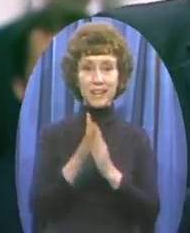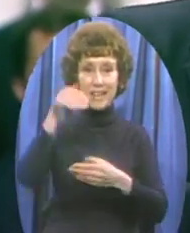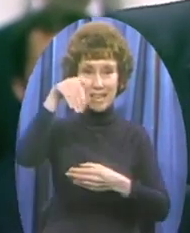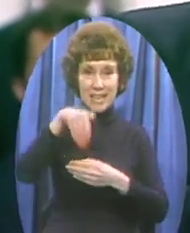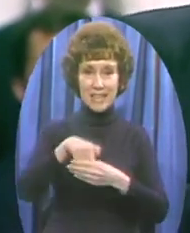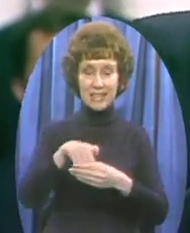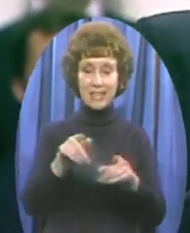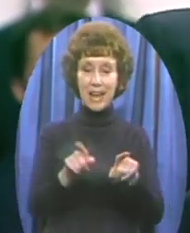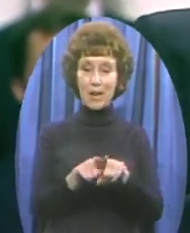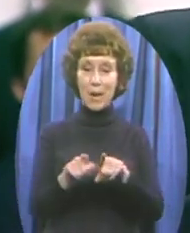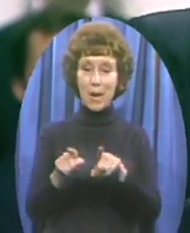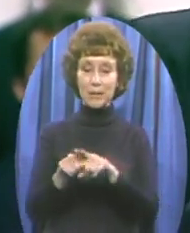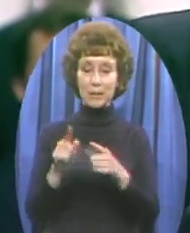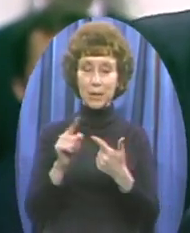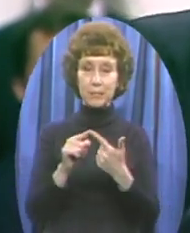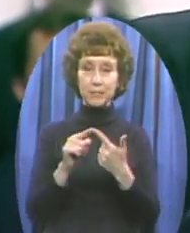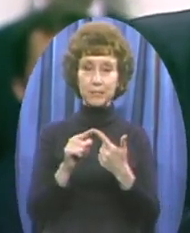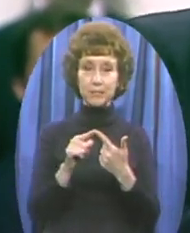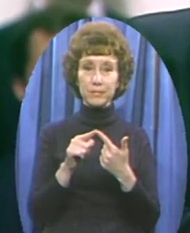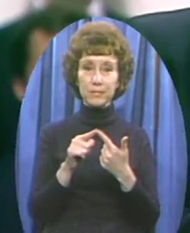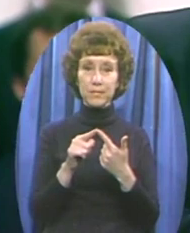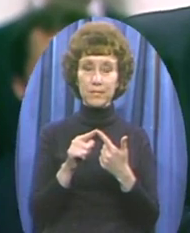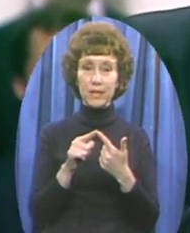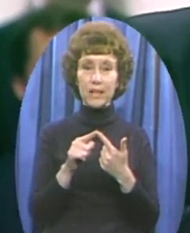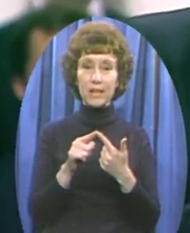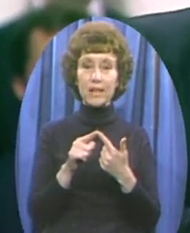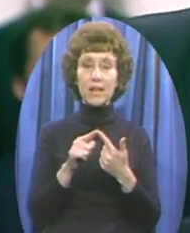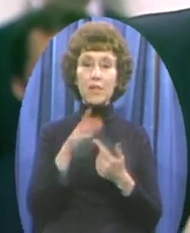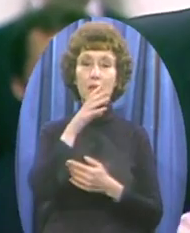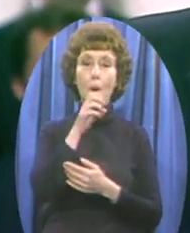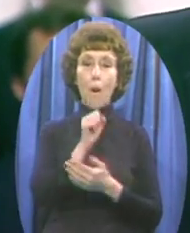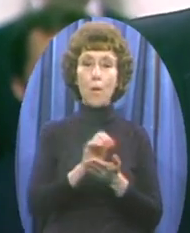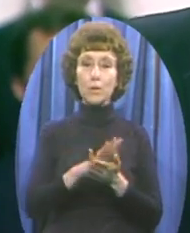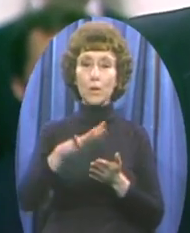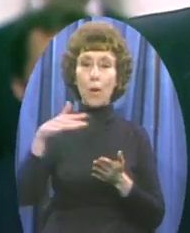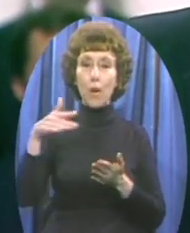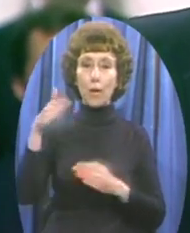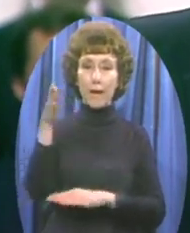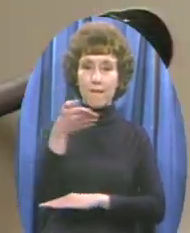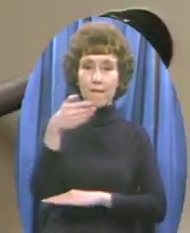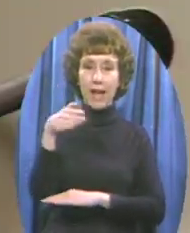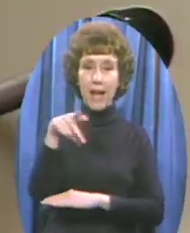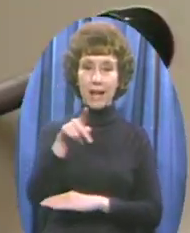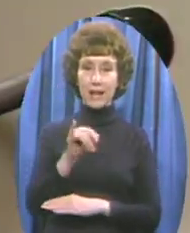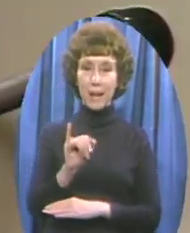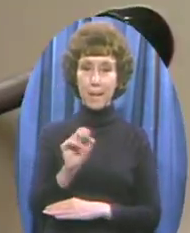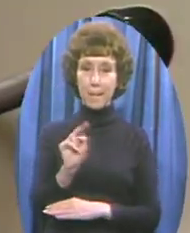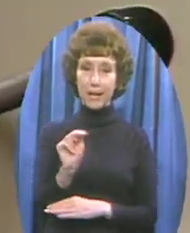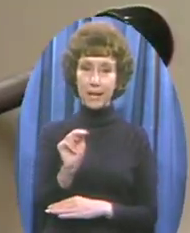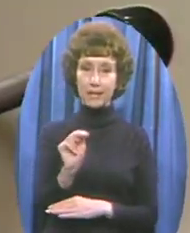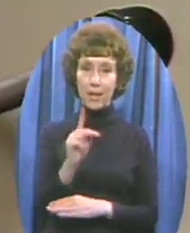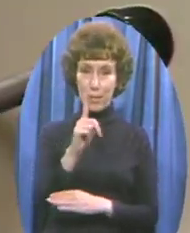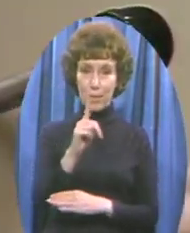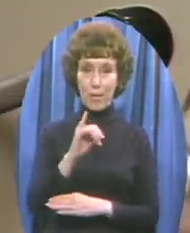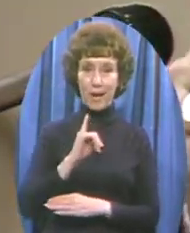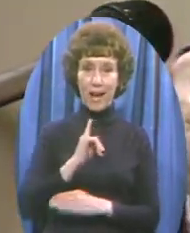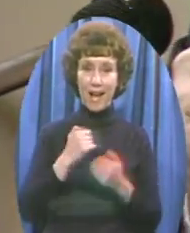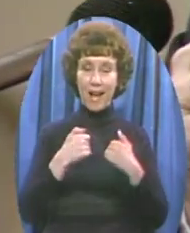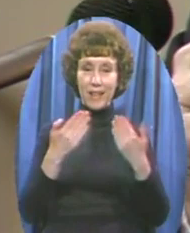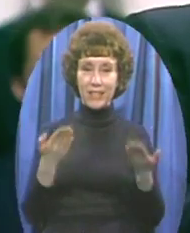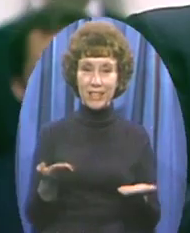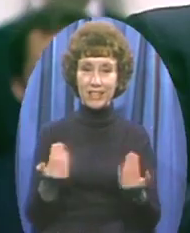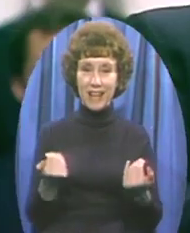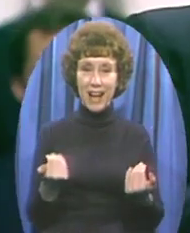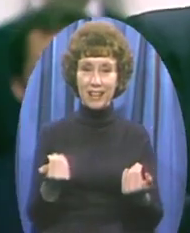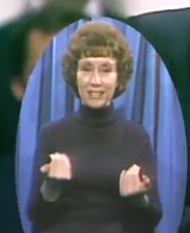little packet that has in it the Old Glory flag pen, the one that I'm wearing right now. And